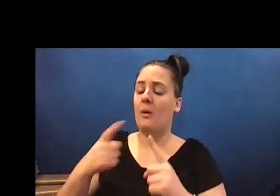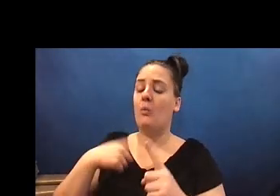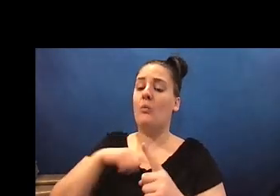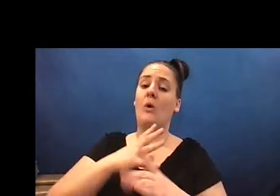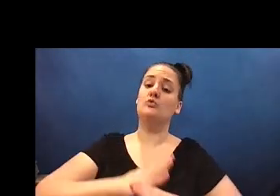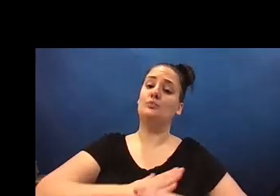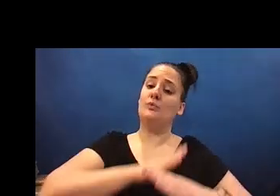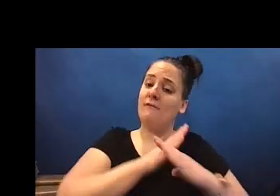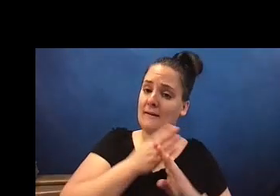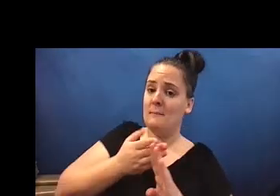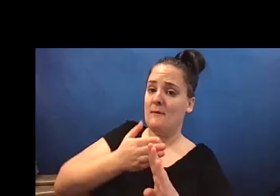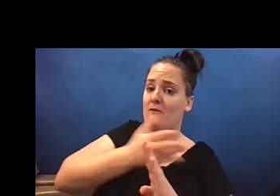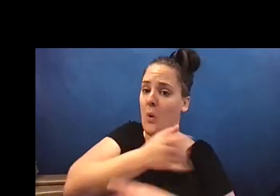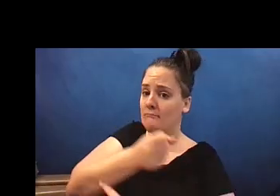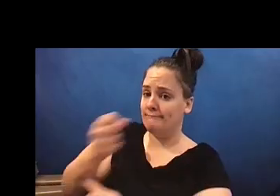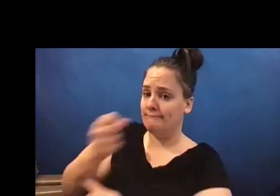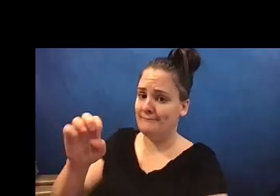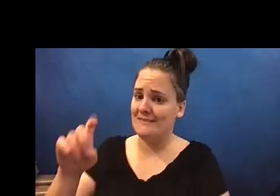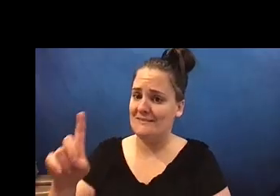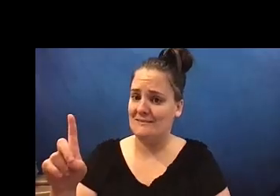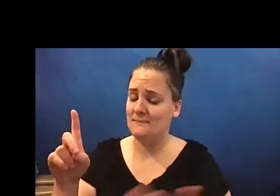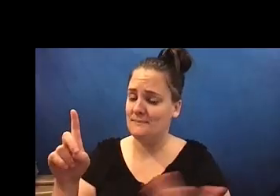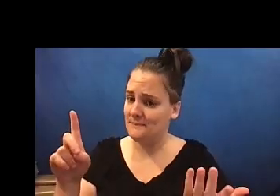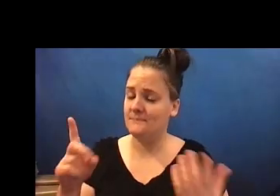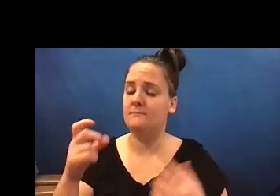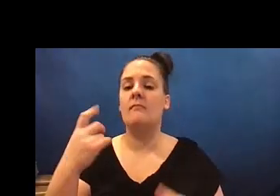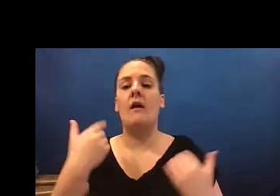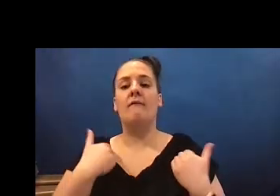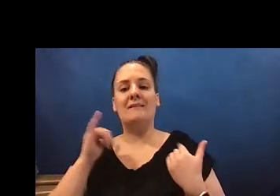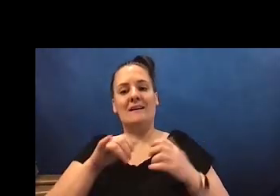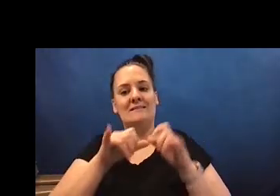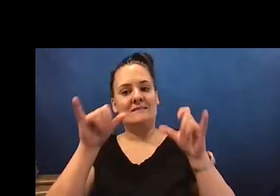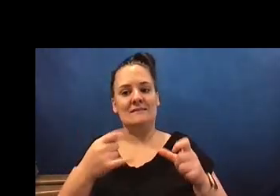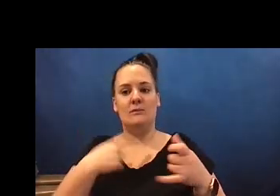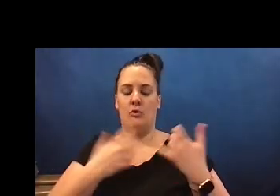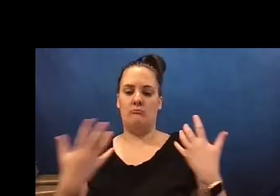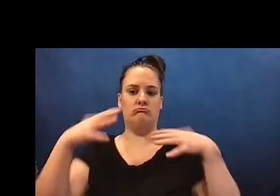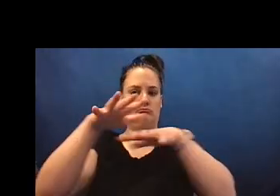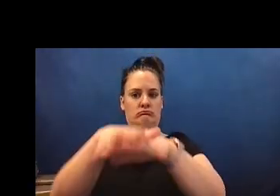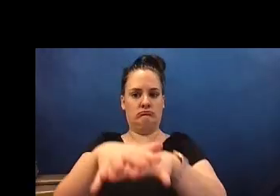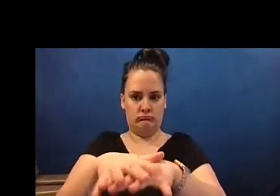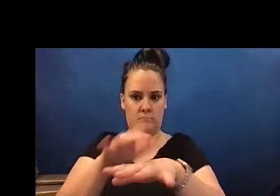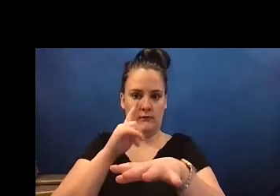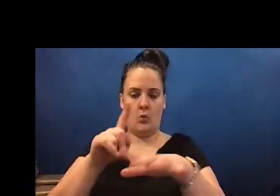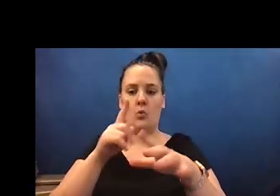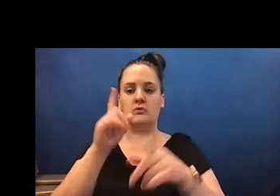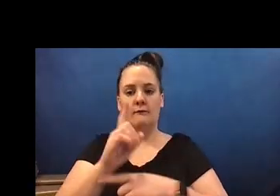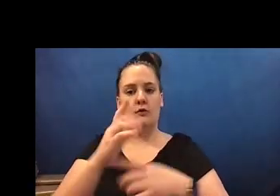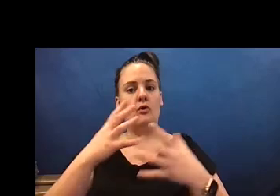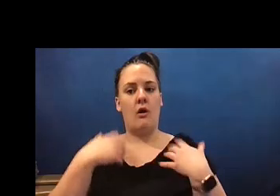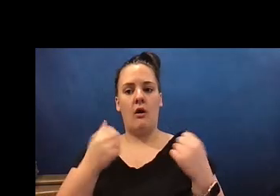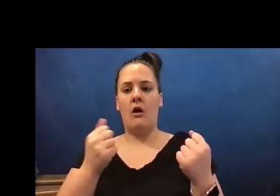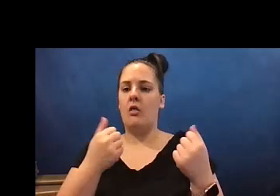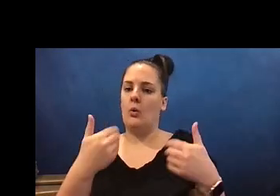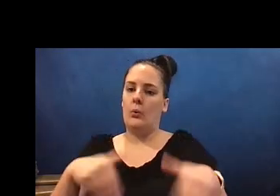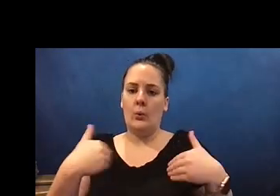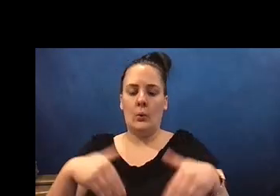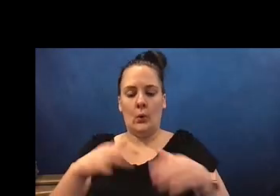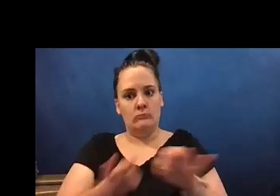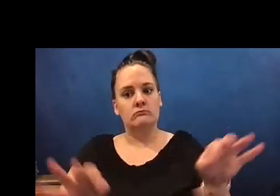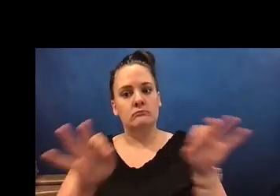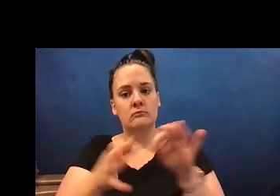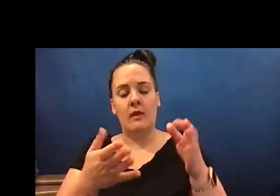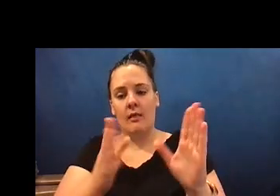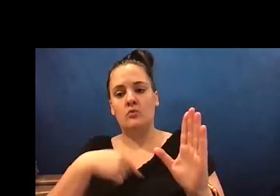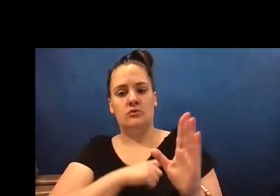illness where they can. So having that integrated system that we have at Denver Health really allows us to